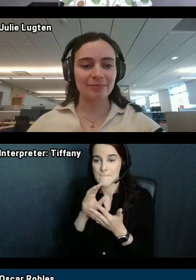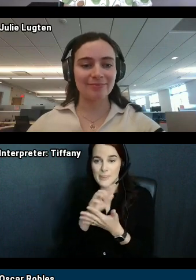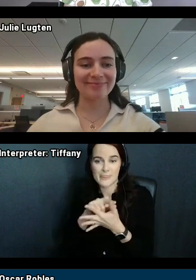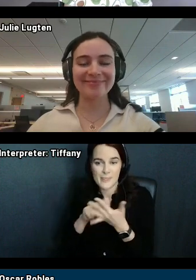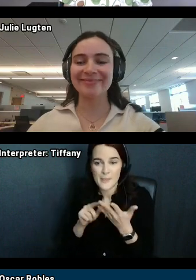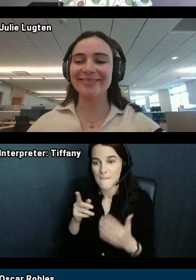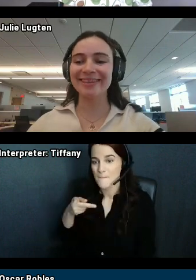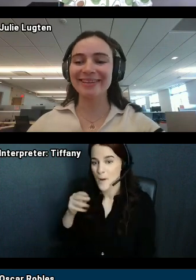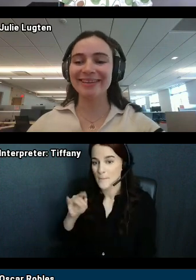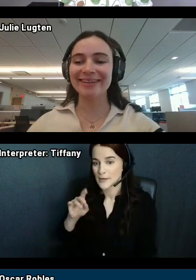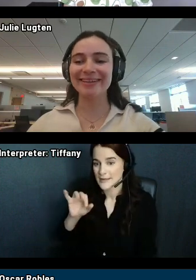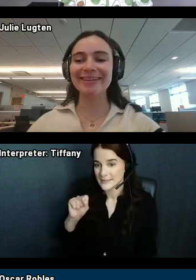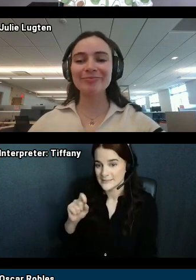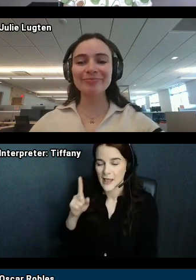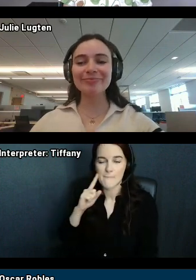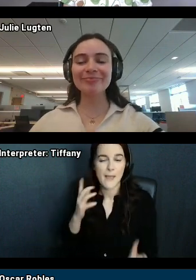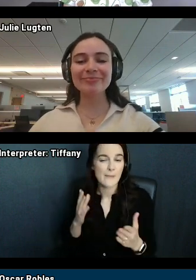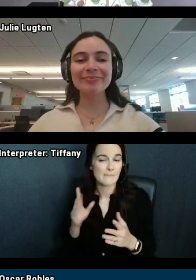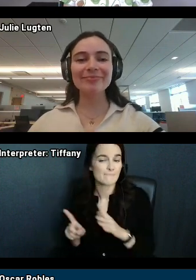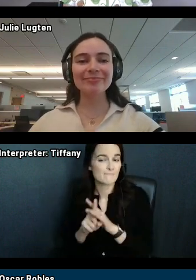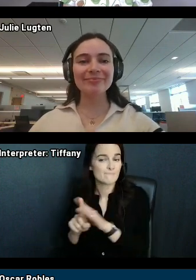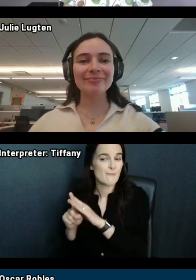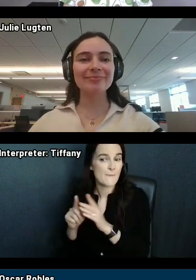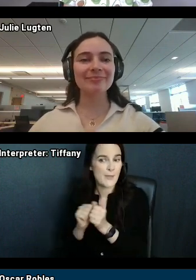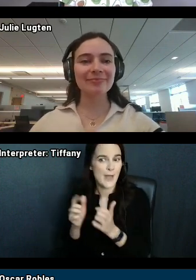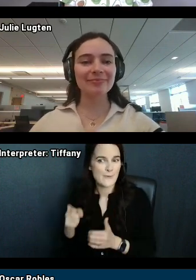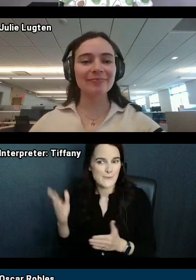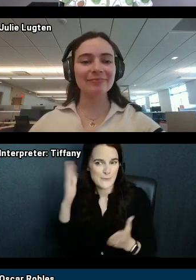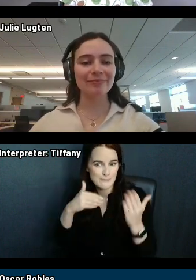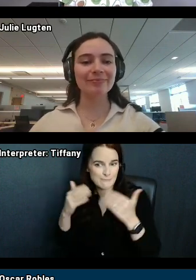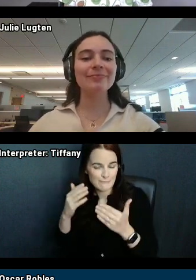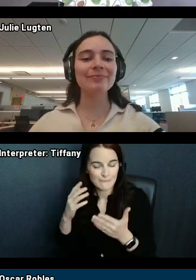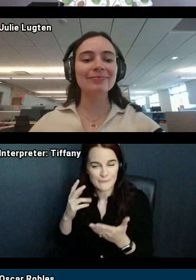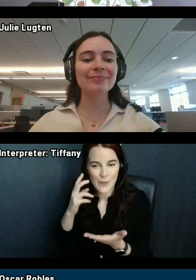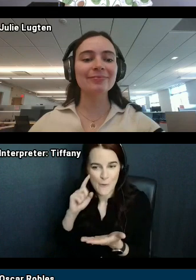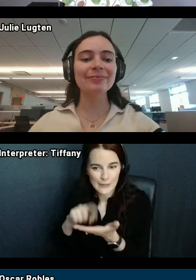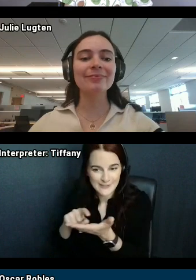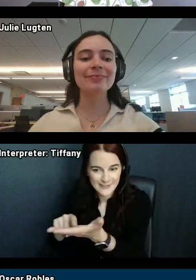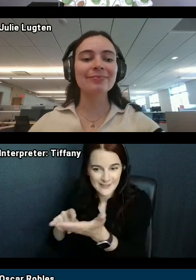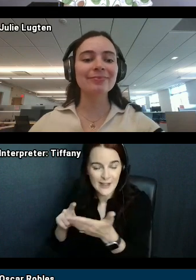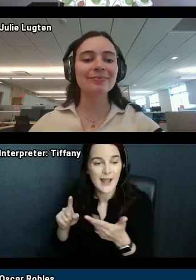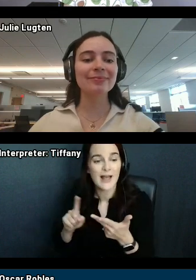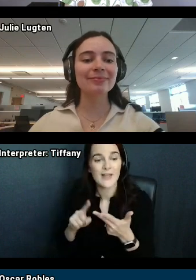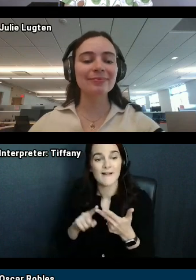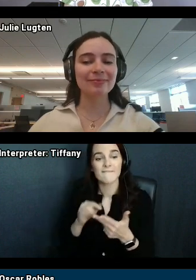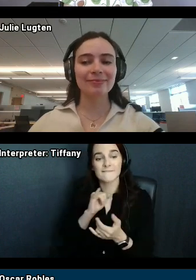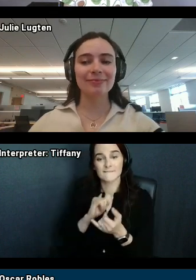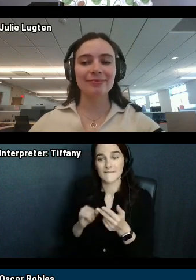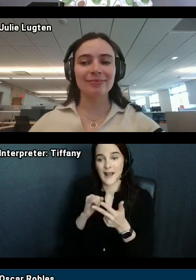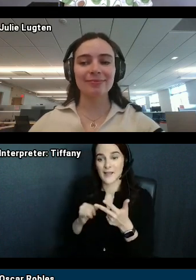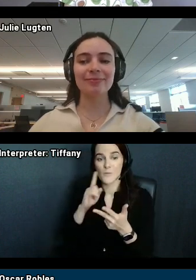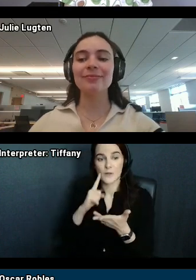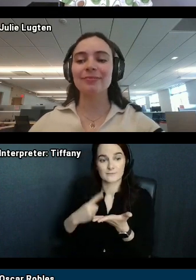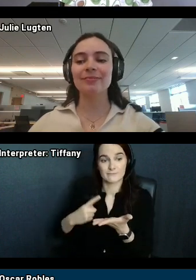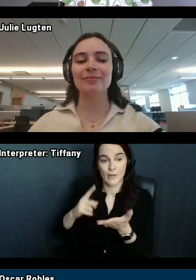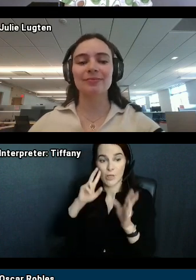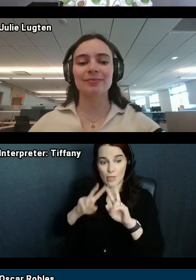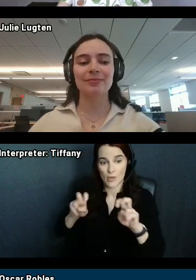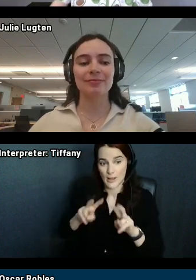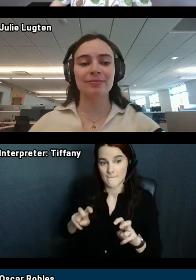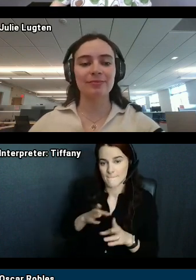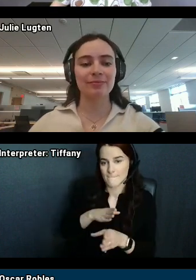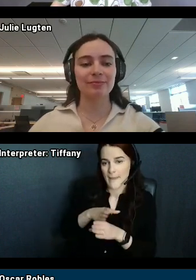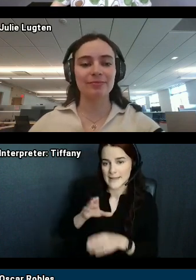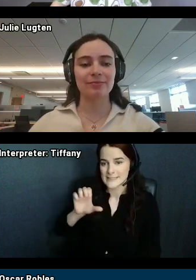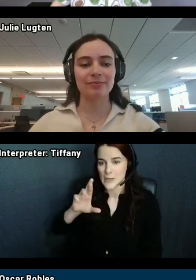noticing. And finally, we'll talk about the look of HubSpot, the main CRM part that your users interact with daily, and